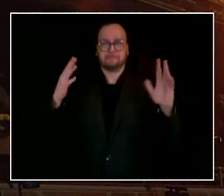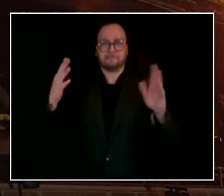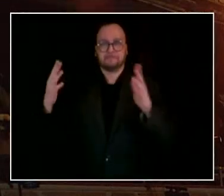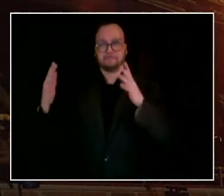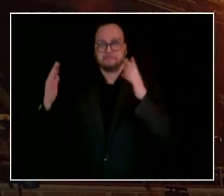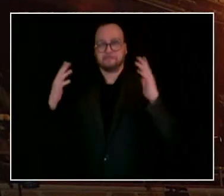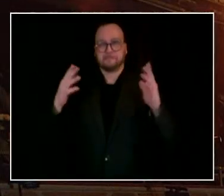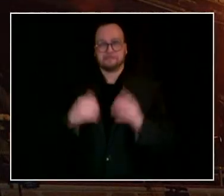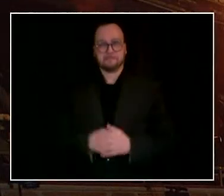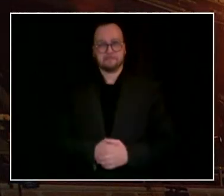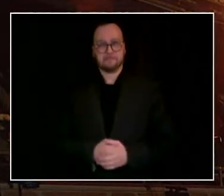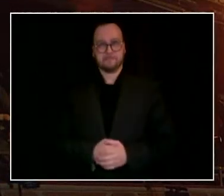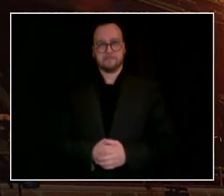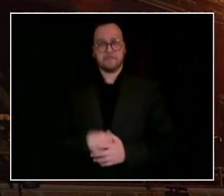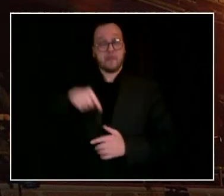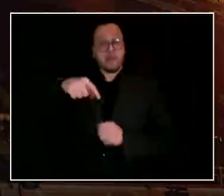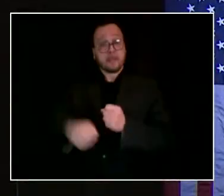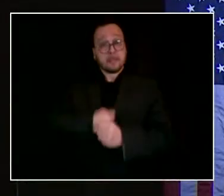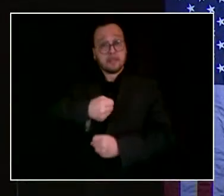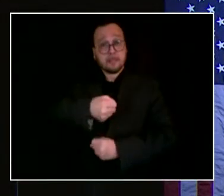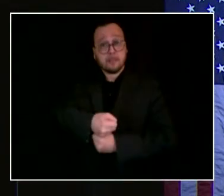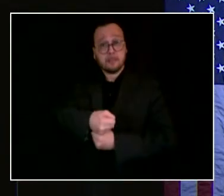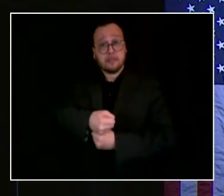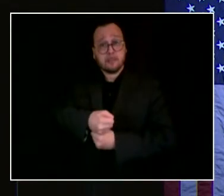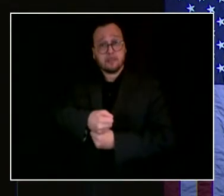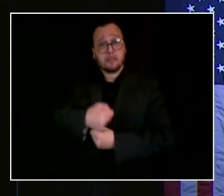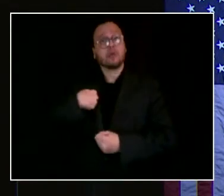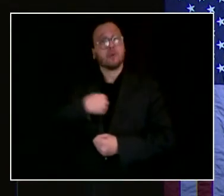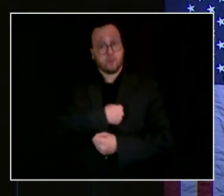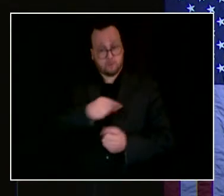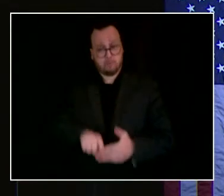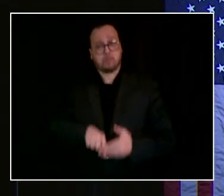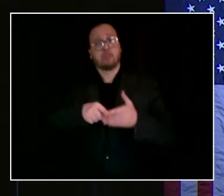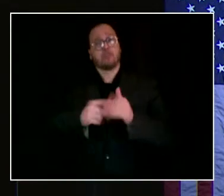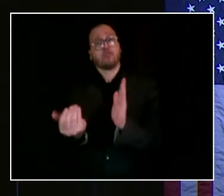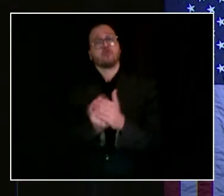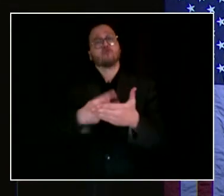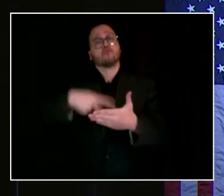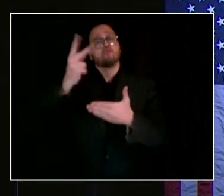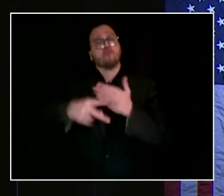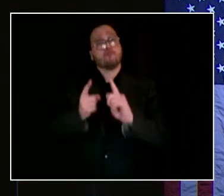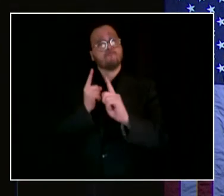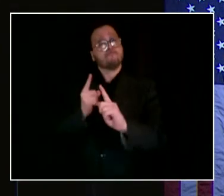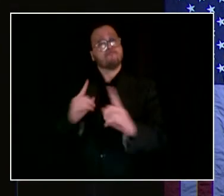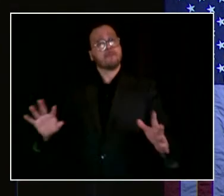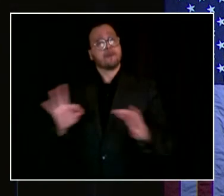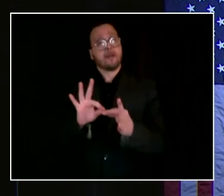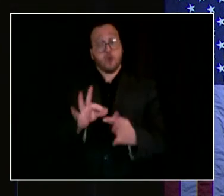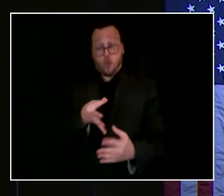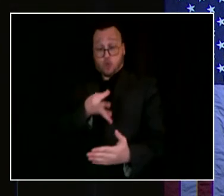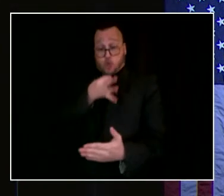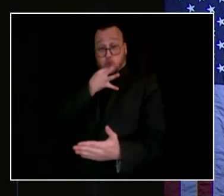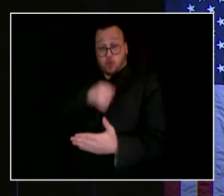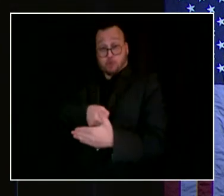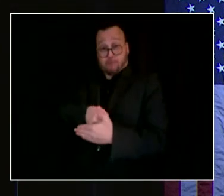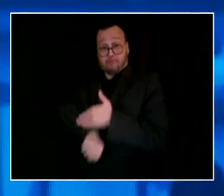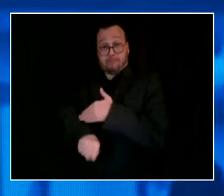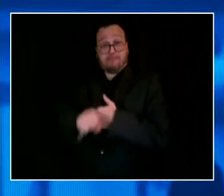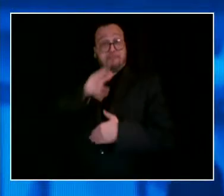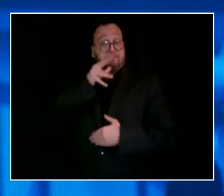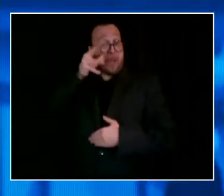This year, we'll launch a new program to connect soon-to-be parents applying for